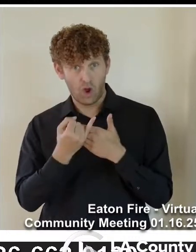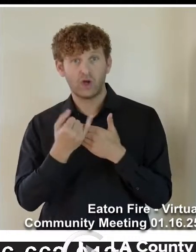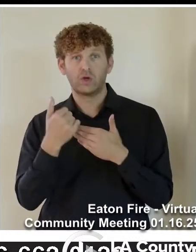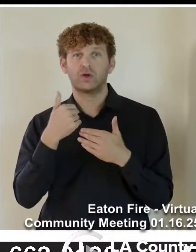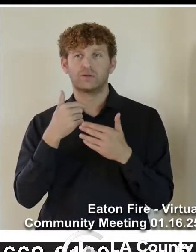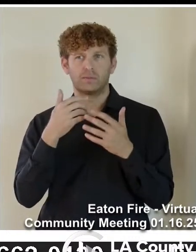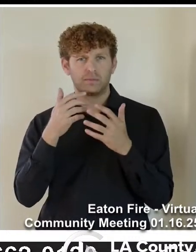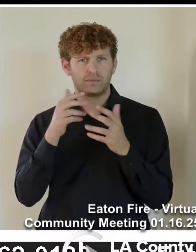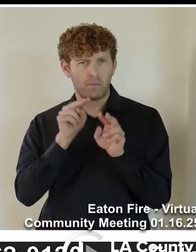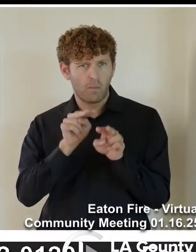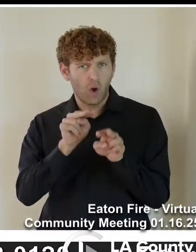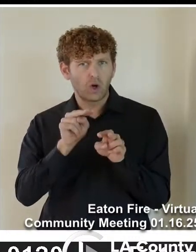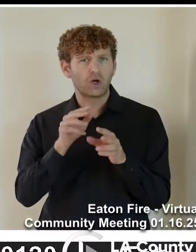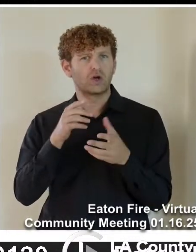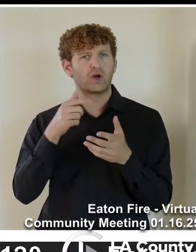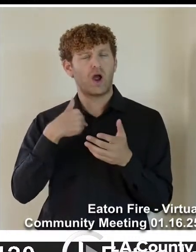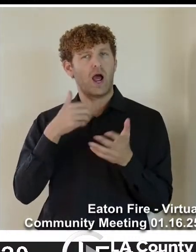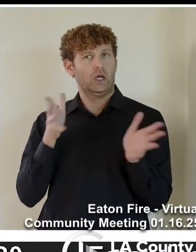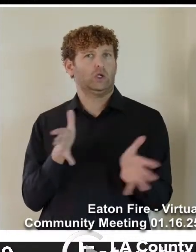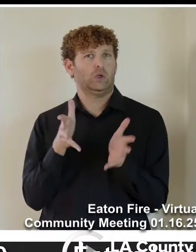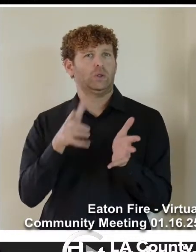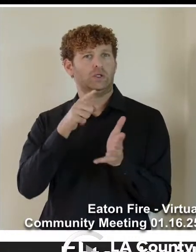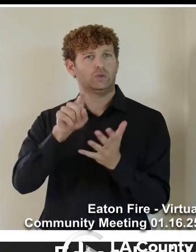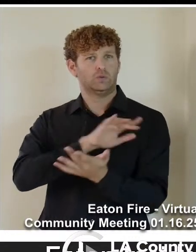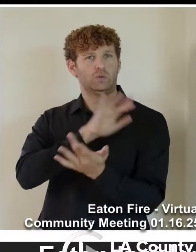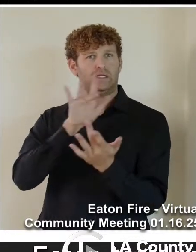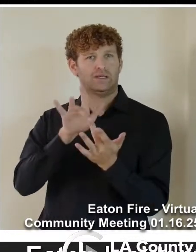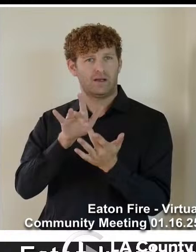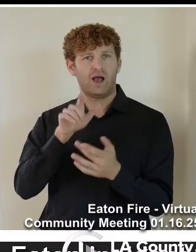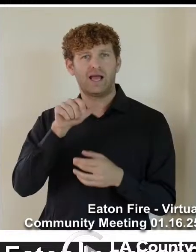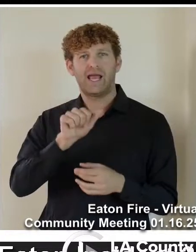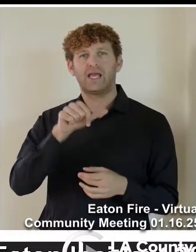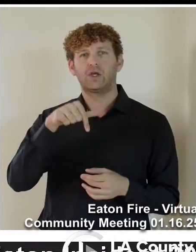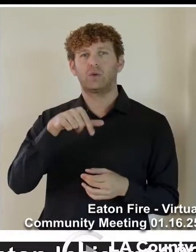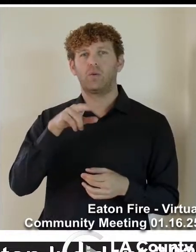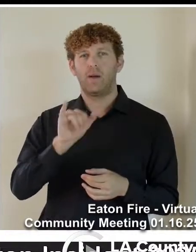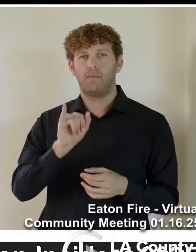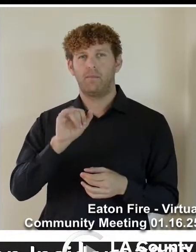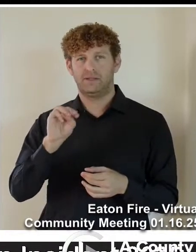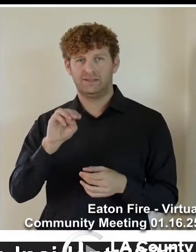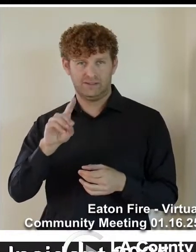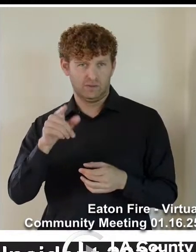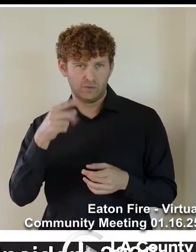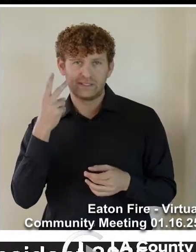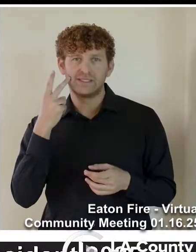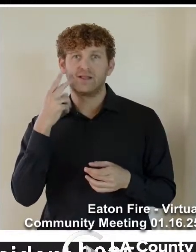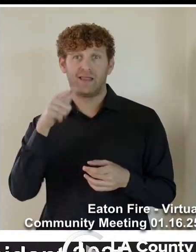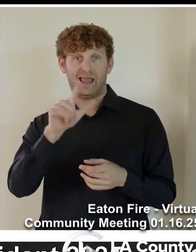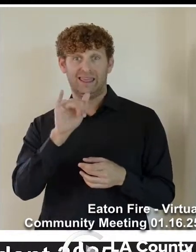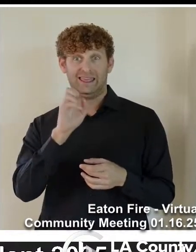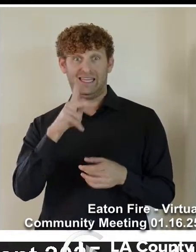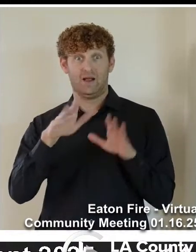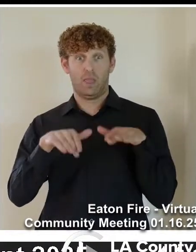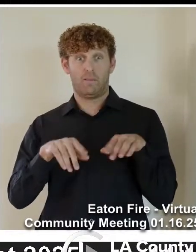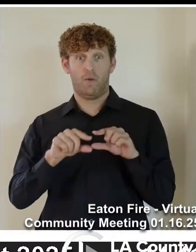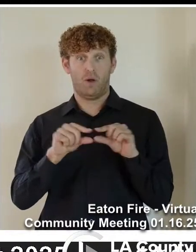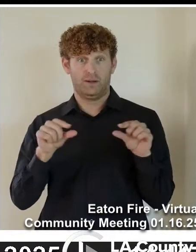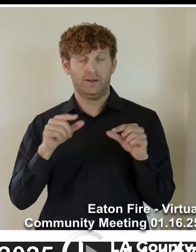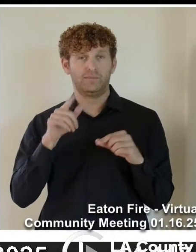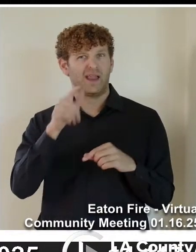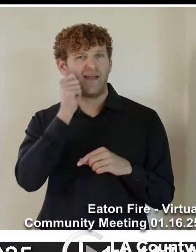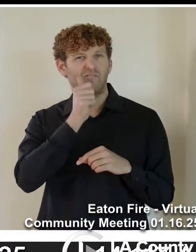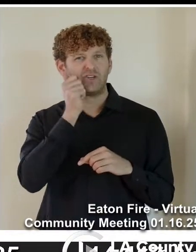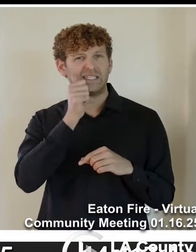all to reach out to the South Coast AQMD. You'll find their link at the bottom of our daily forecasts, and or simply